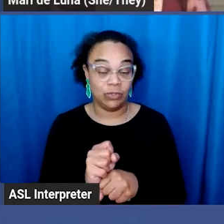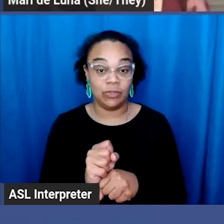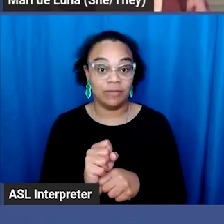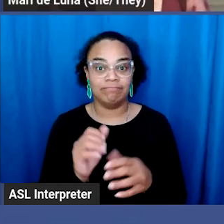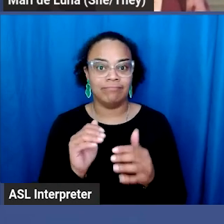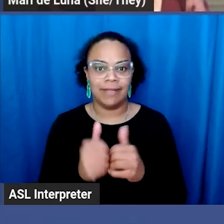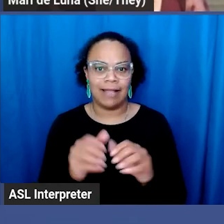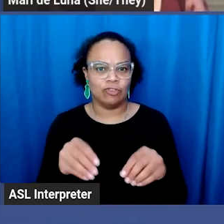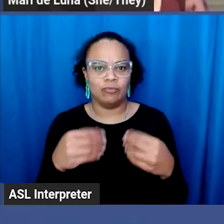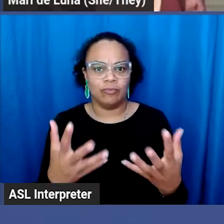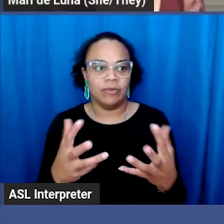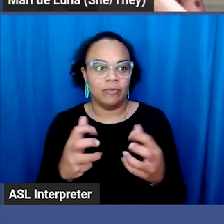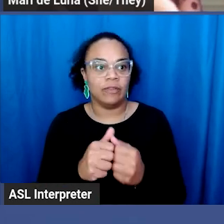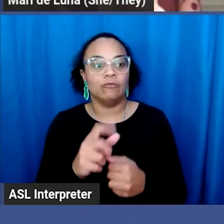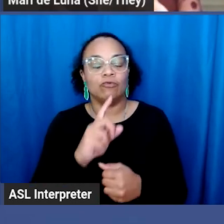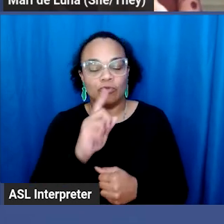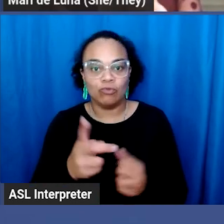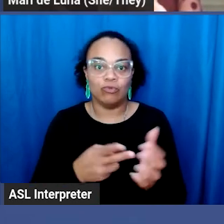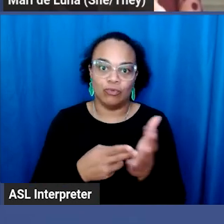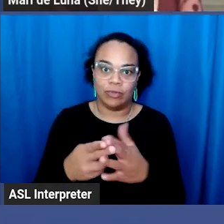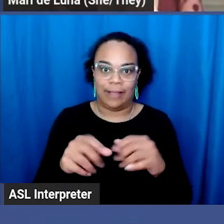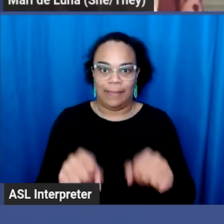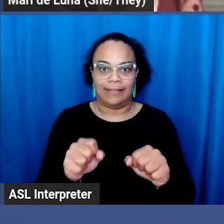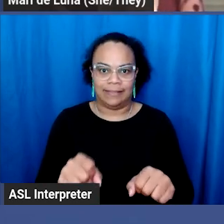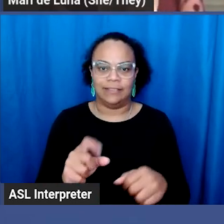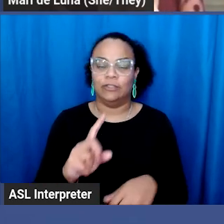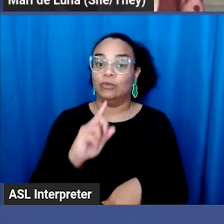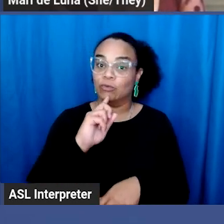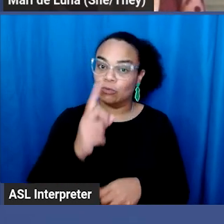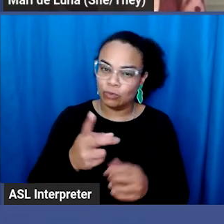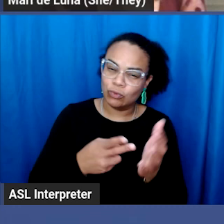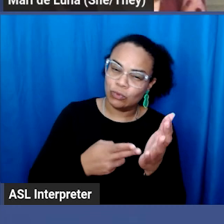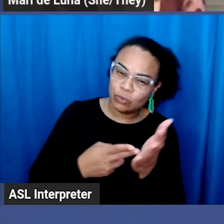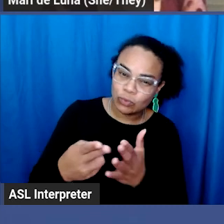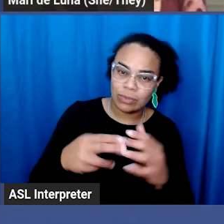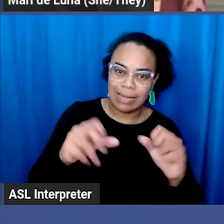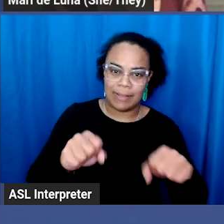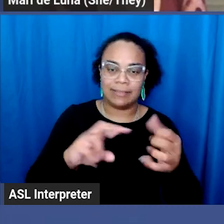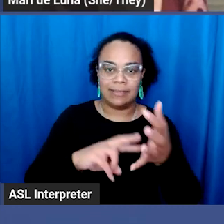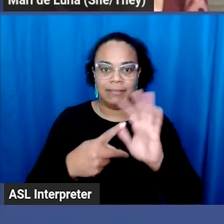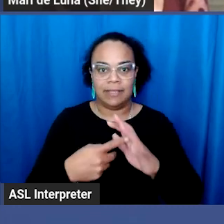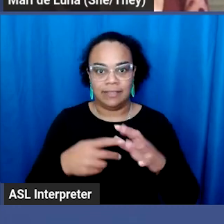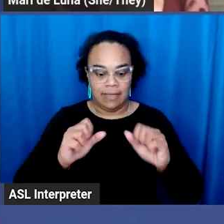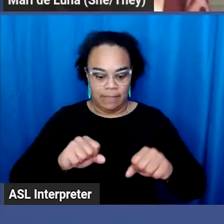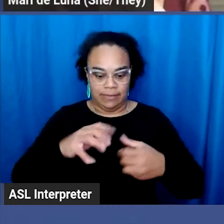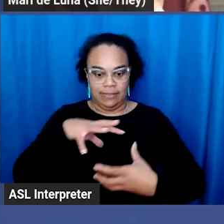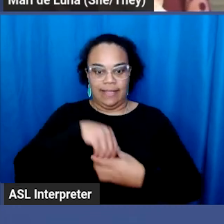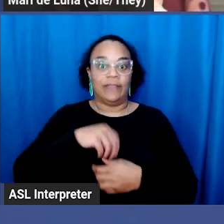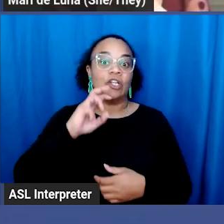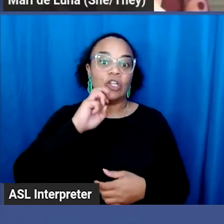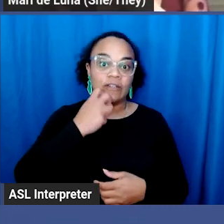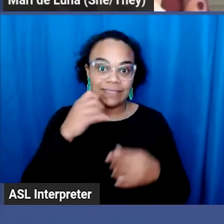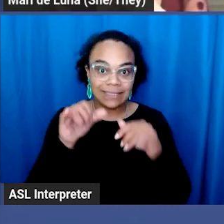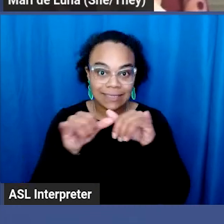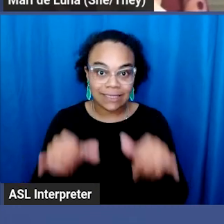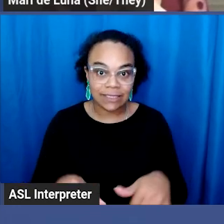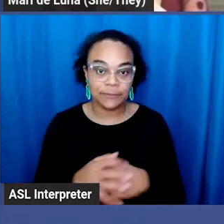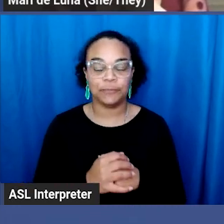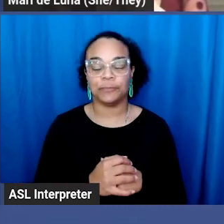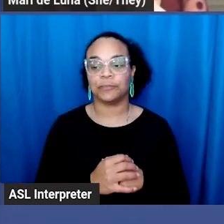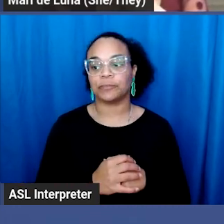place of true capacity. True capacity means capacity in the nervous system, right? And